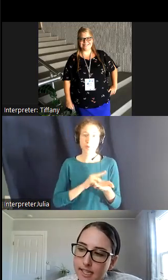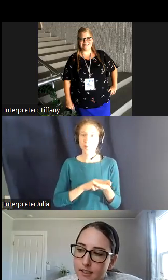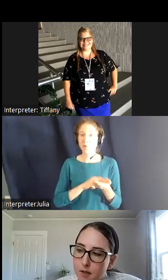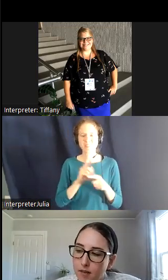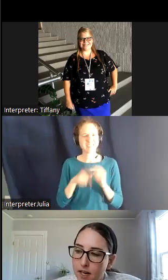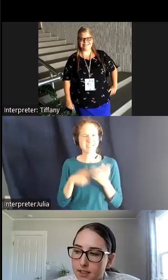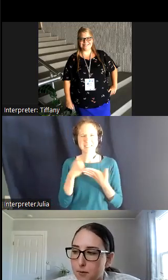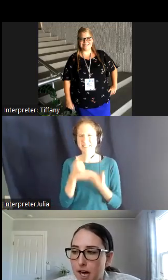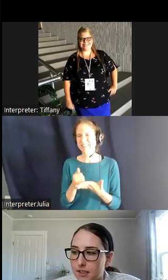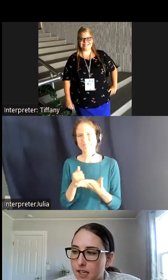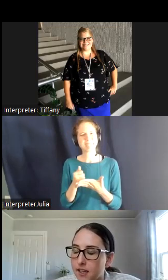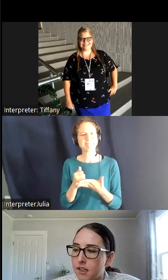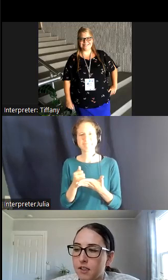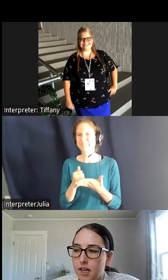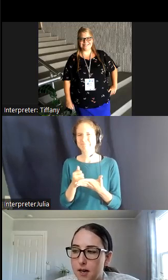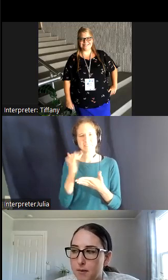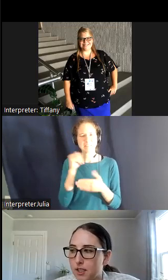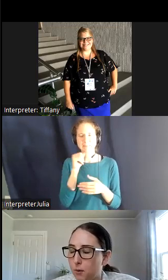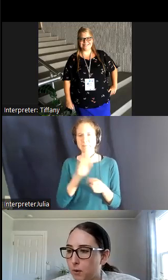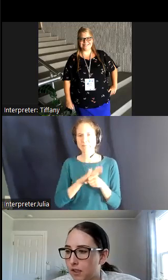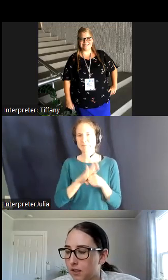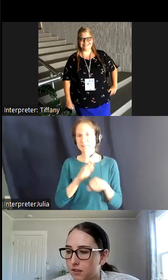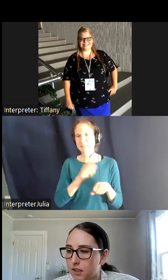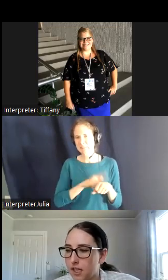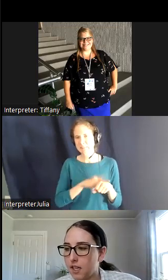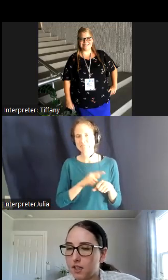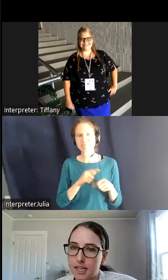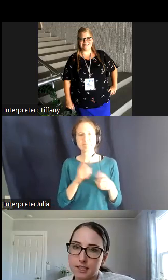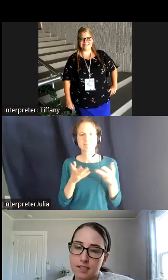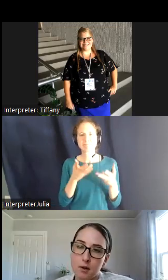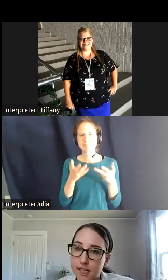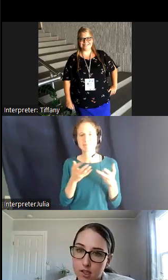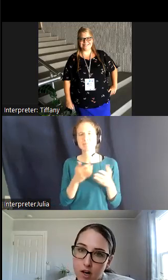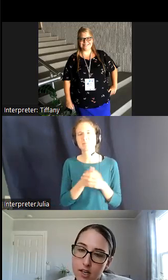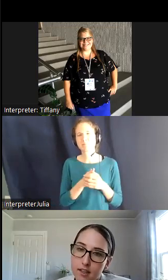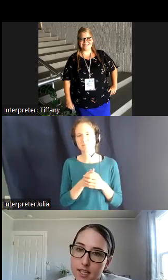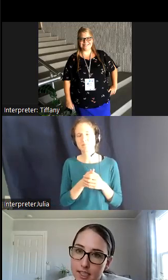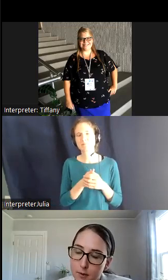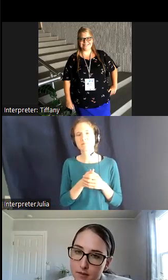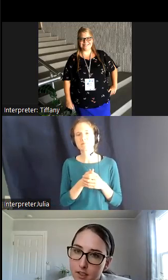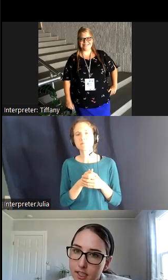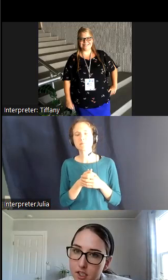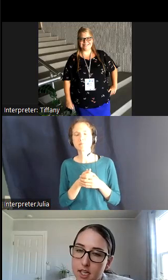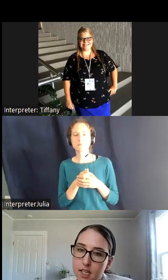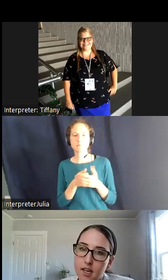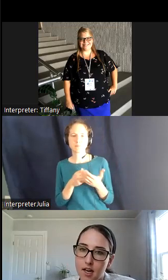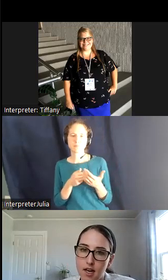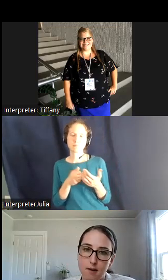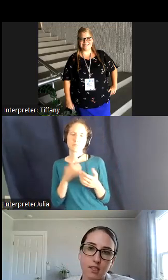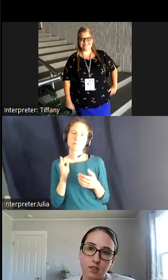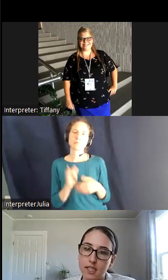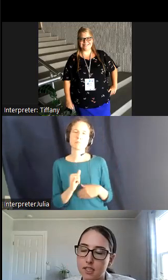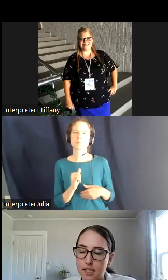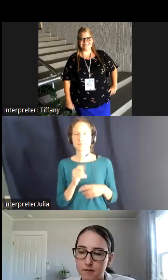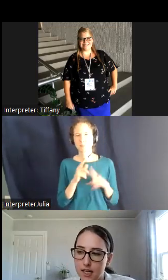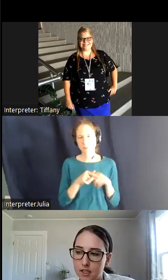individual's needs and the provider's capacity. And so when we're looking here, that's based on the assessment of a clinician,